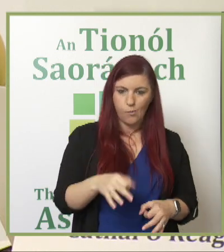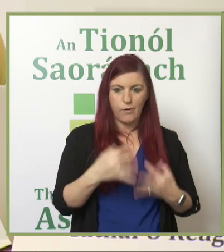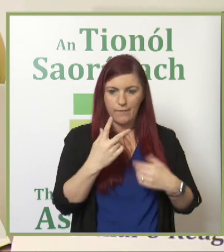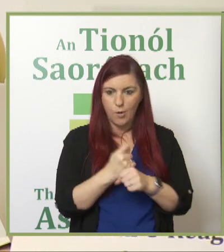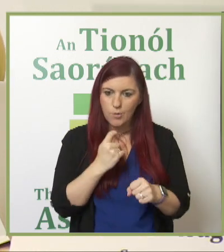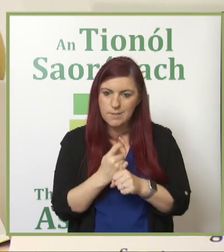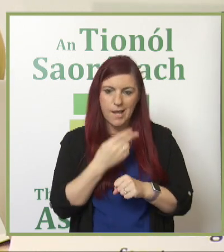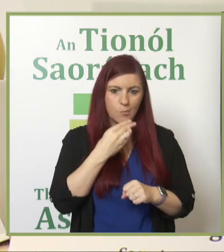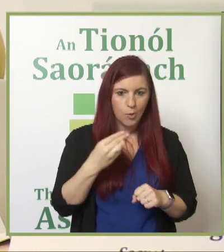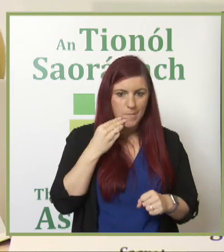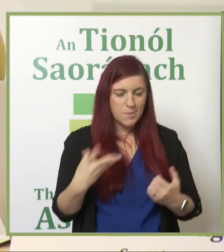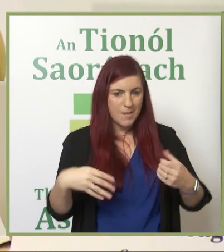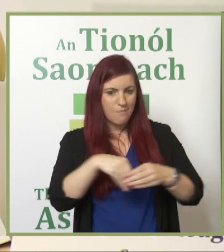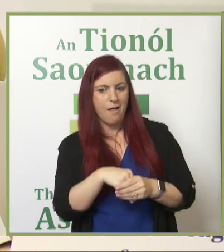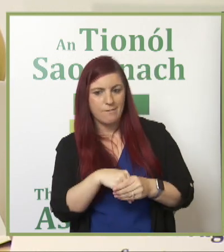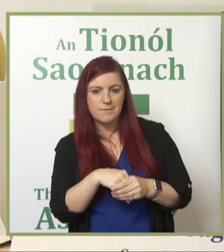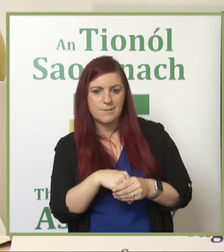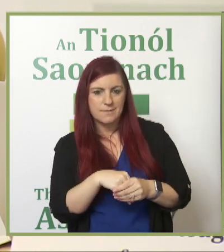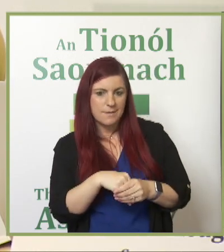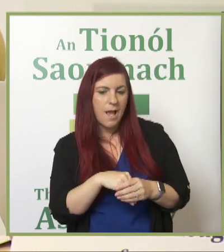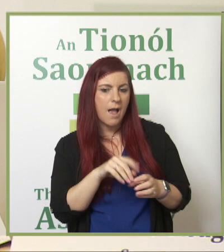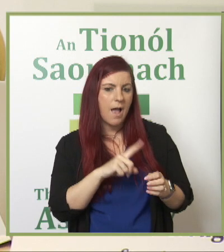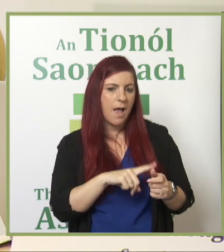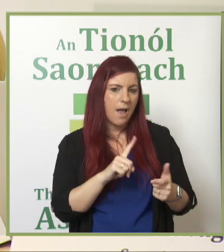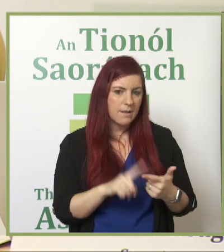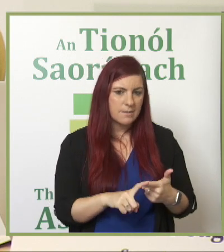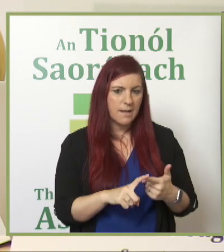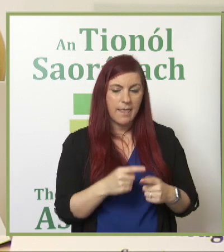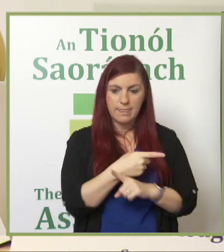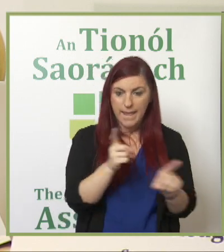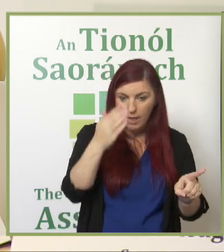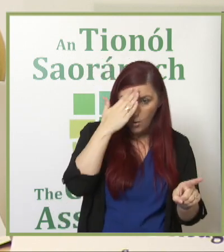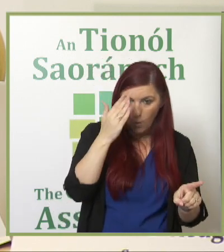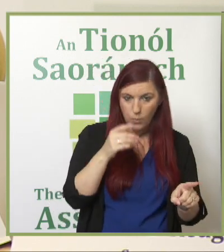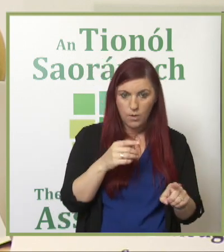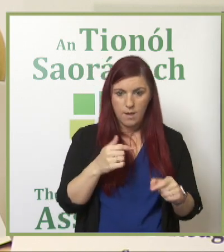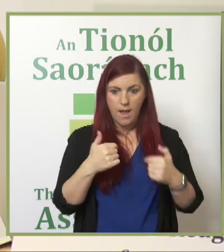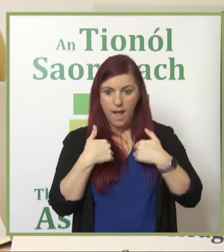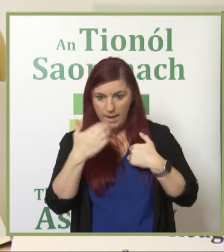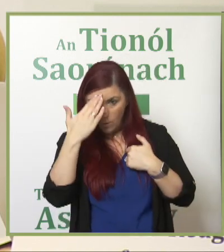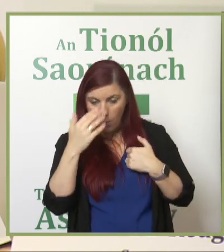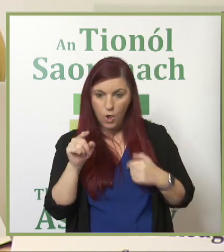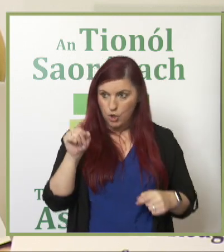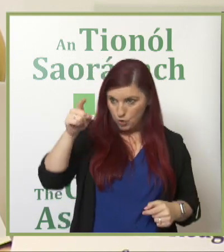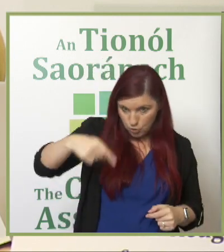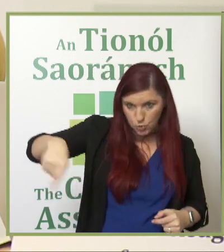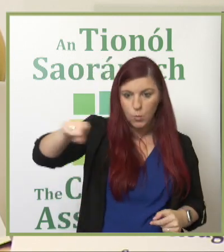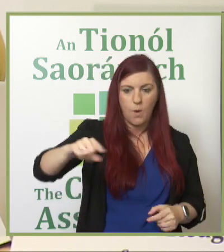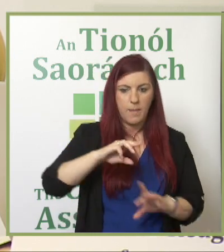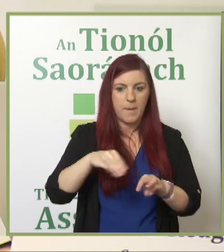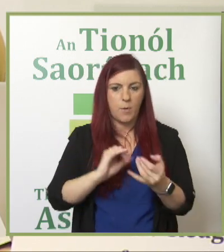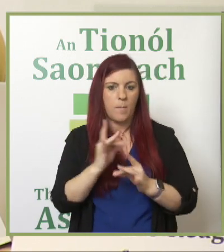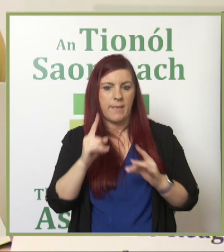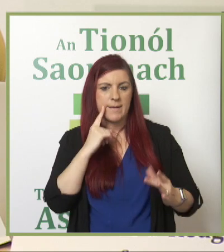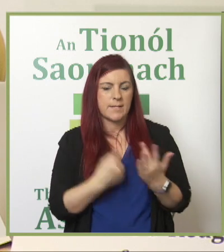commitment to work with us on this. But secondly, they know, and you know, and I know, you are the decision makers in here. People will bring advice.